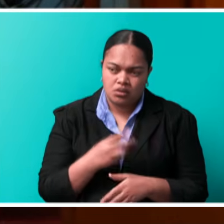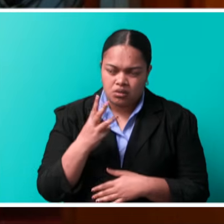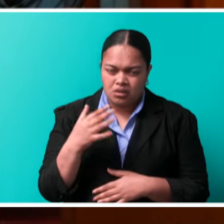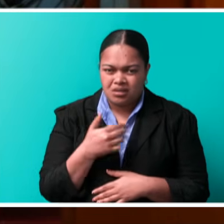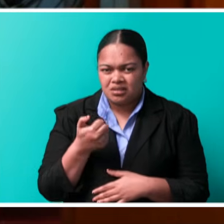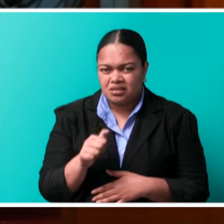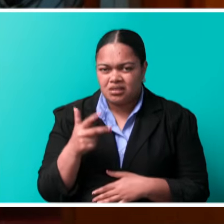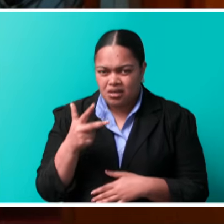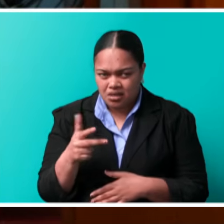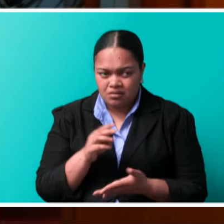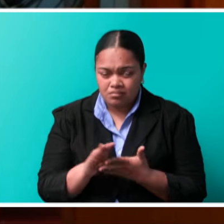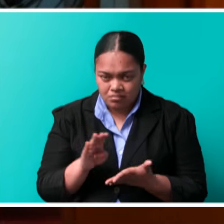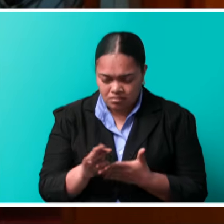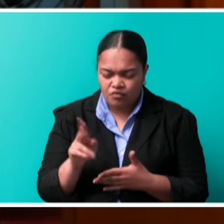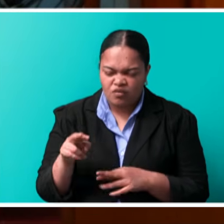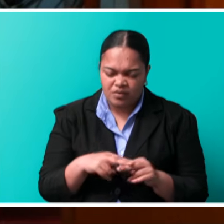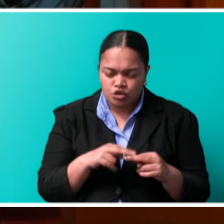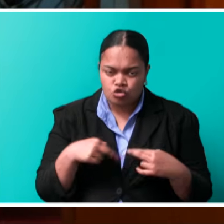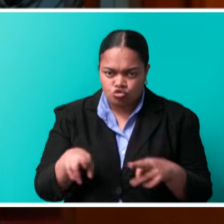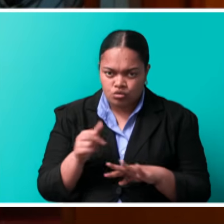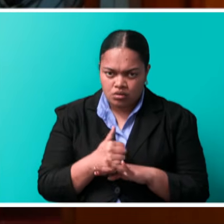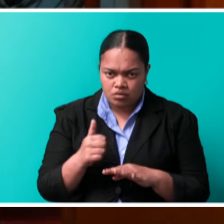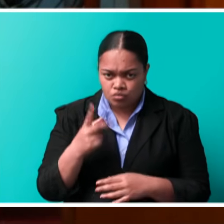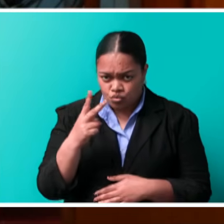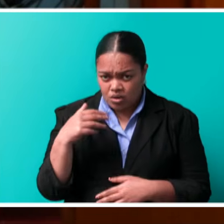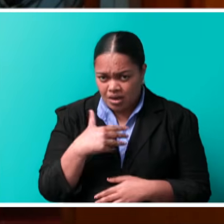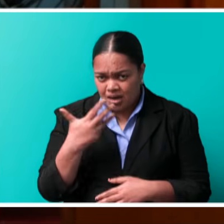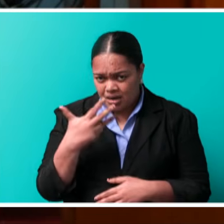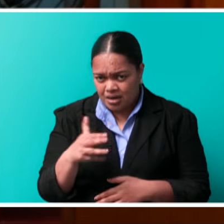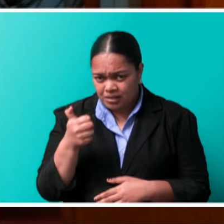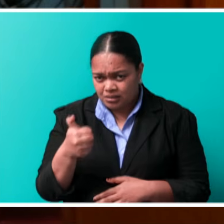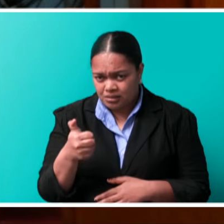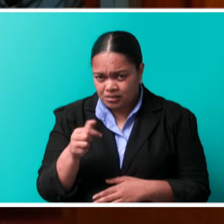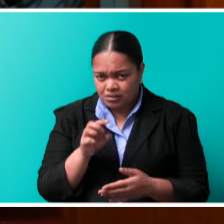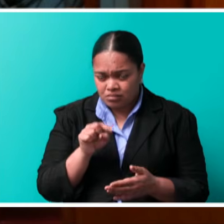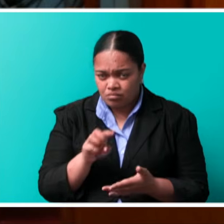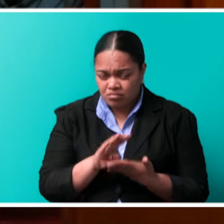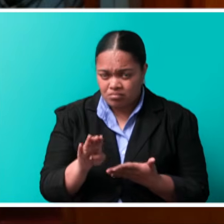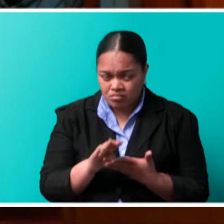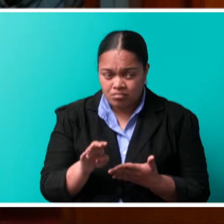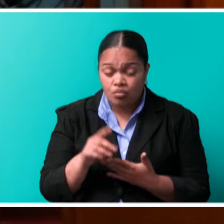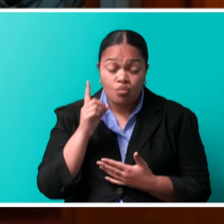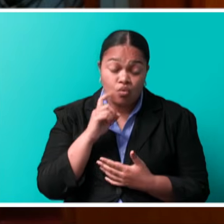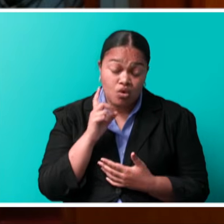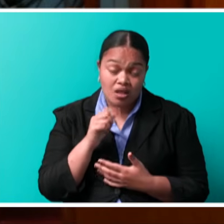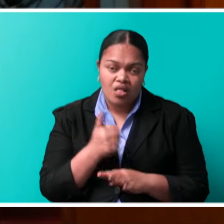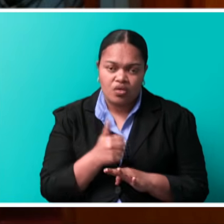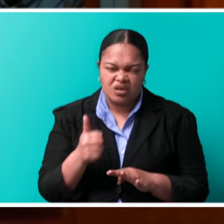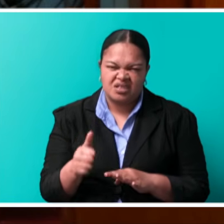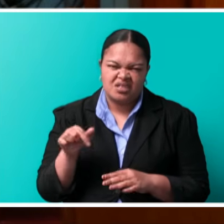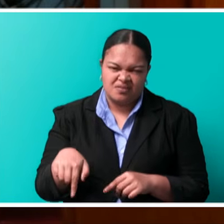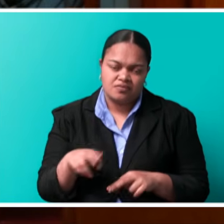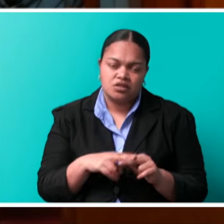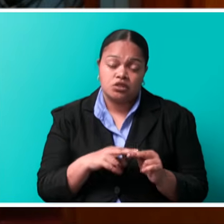$368.8 million for the Fiji Roads Authority, and $290.6 million for Water Authority of Fiji.